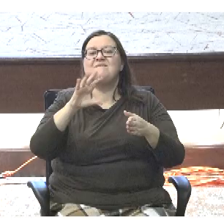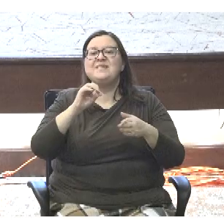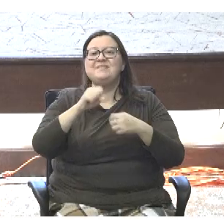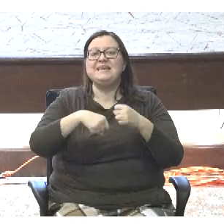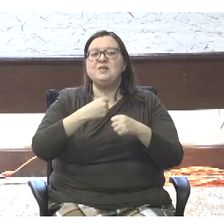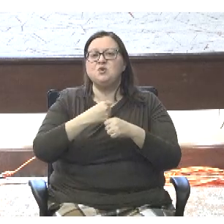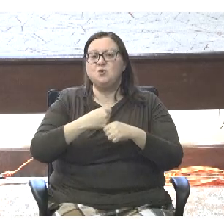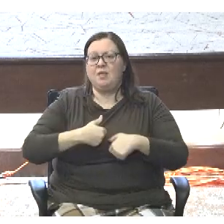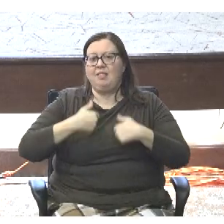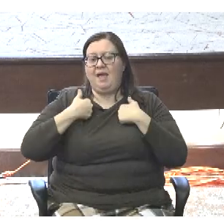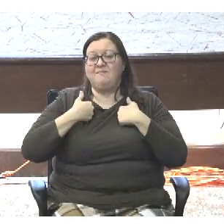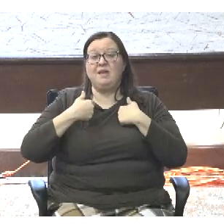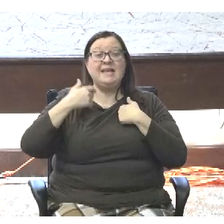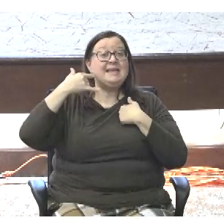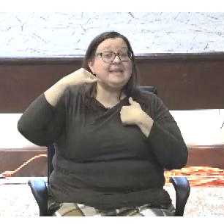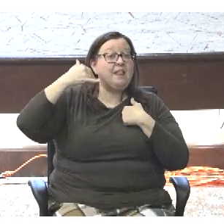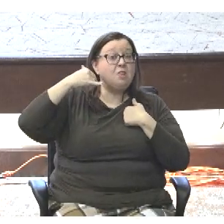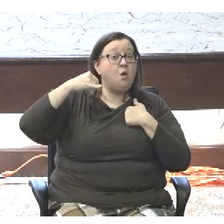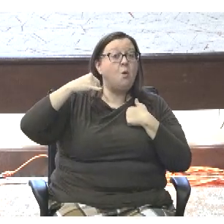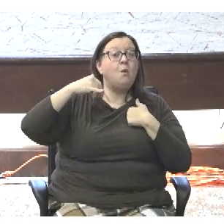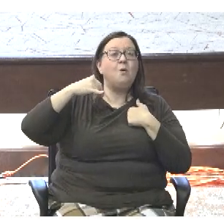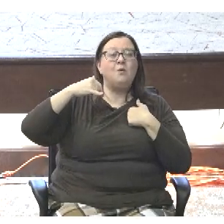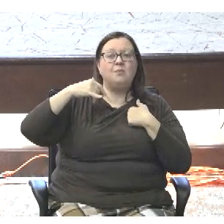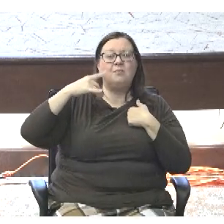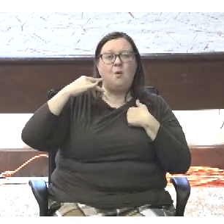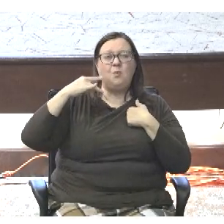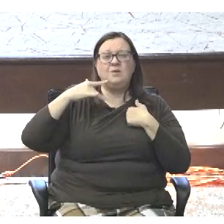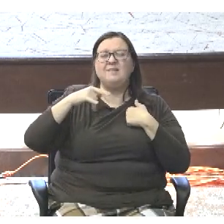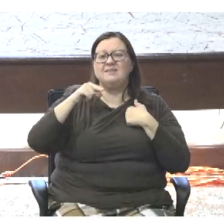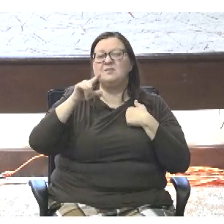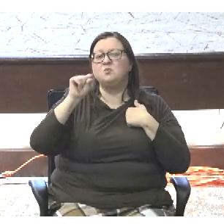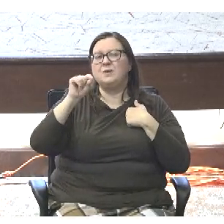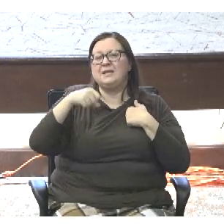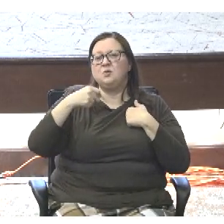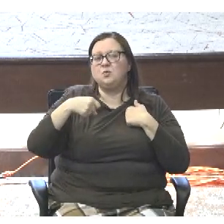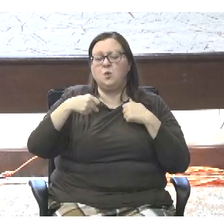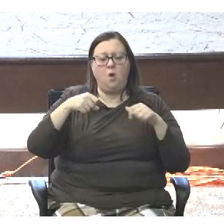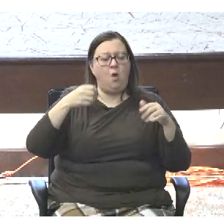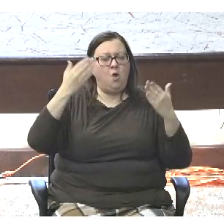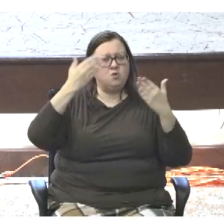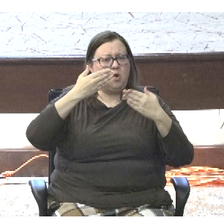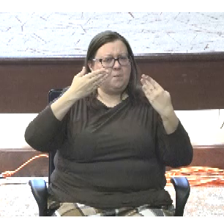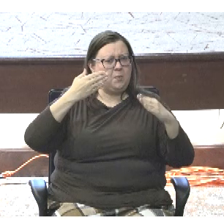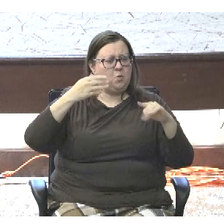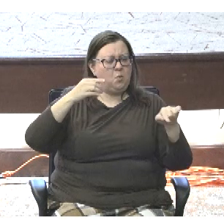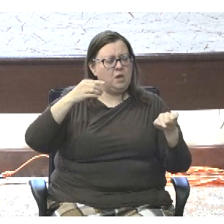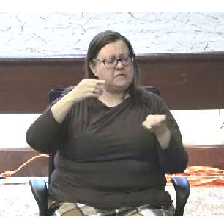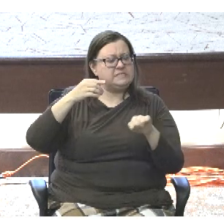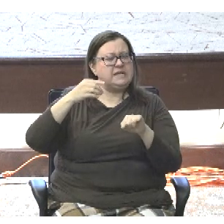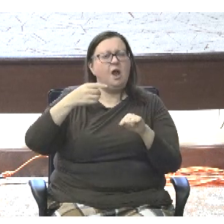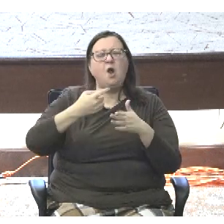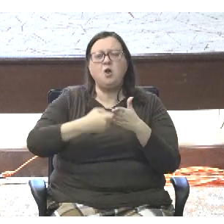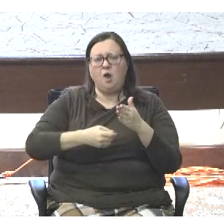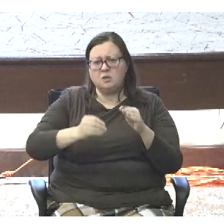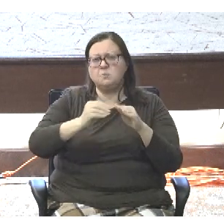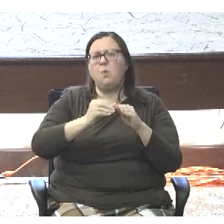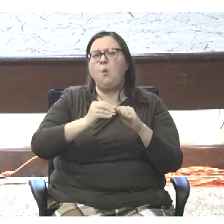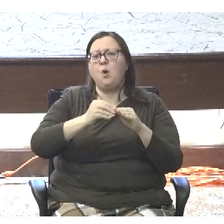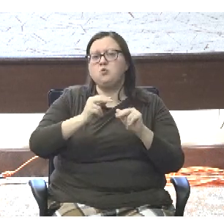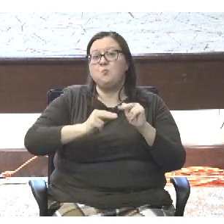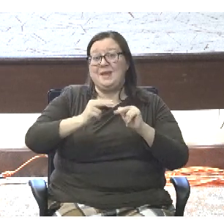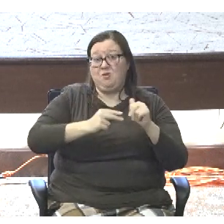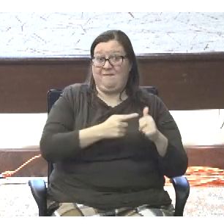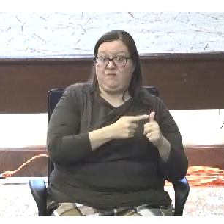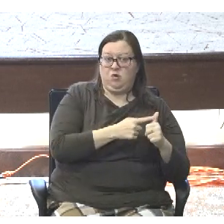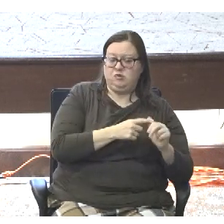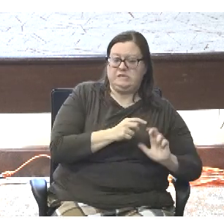yellow or gold line is for a 20-year life. And while the dark blue line cost a little bit more to build in the